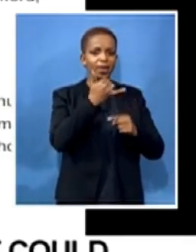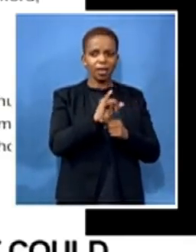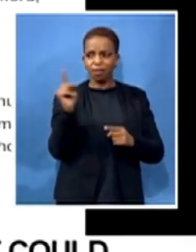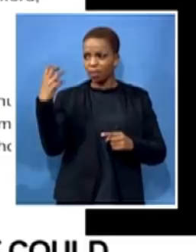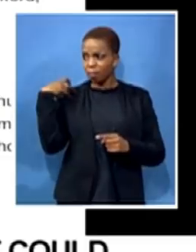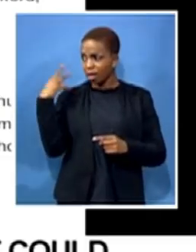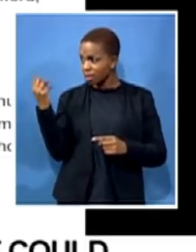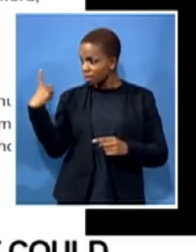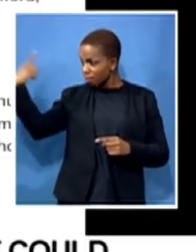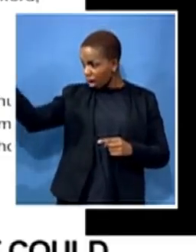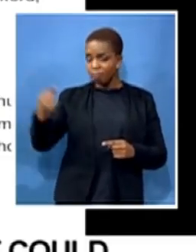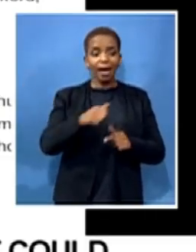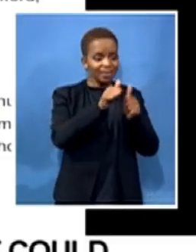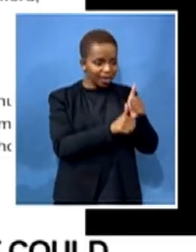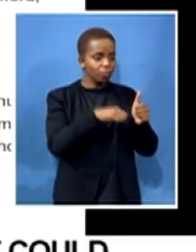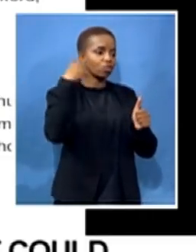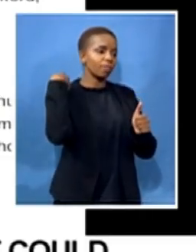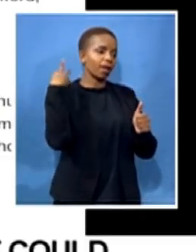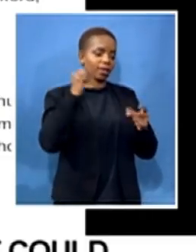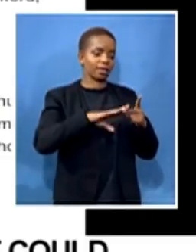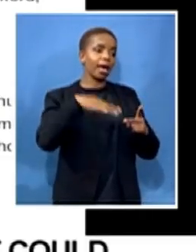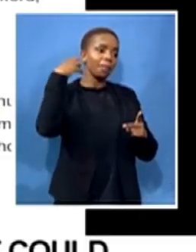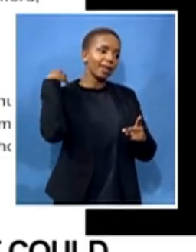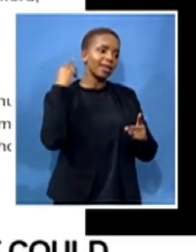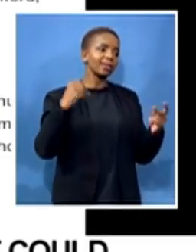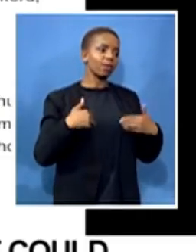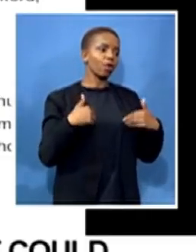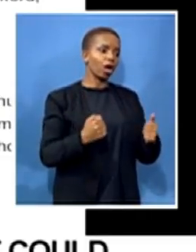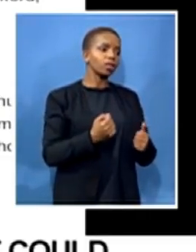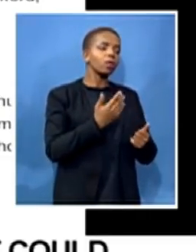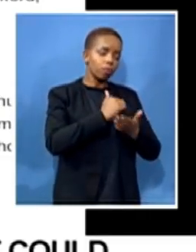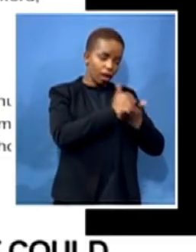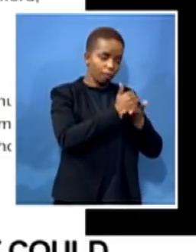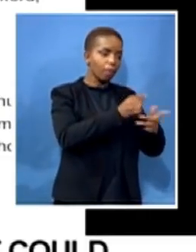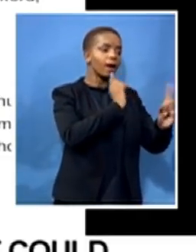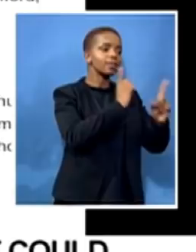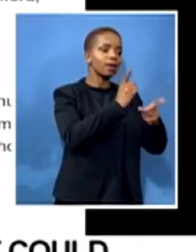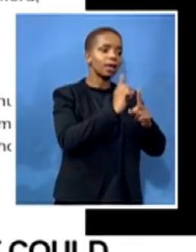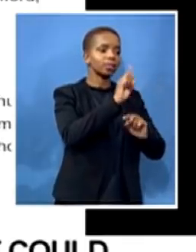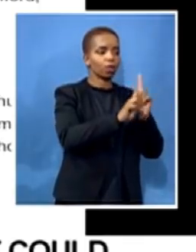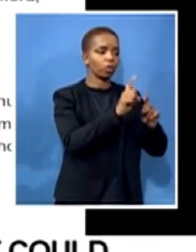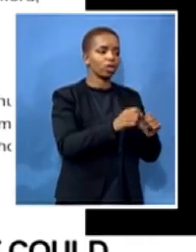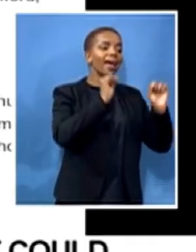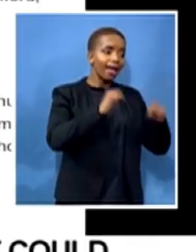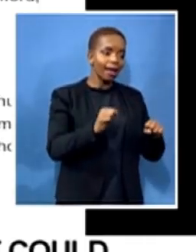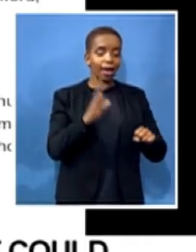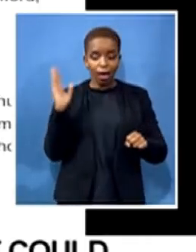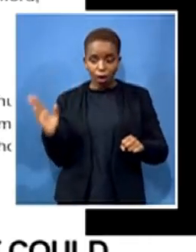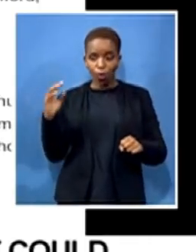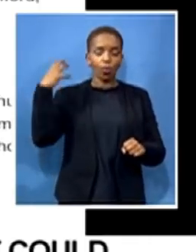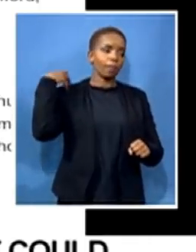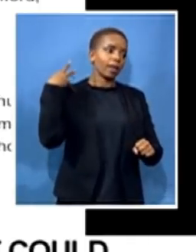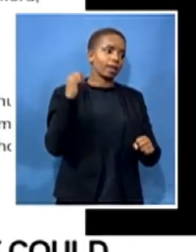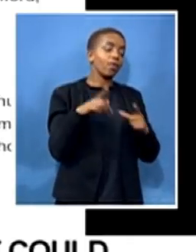of Health will be able to assist with the questions. So can you allow the Minister to finish the presentation and then we will raise